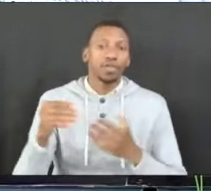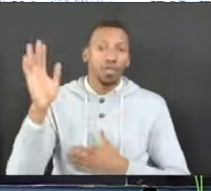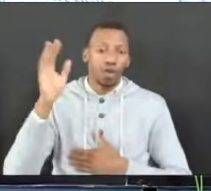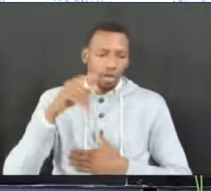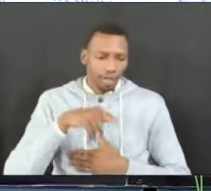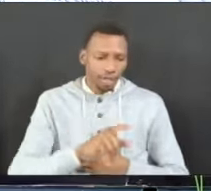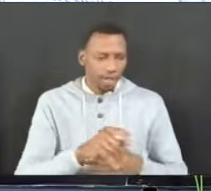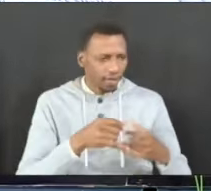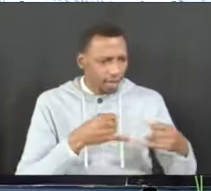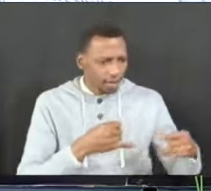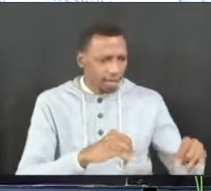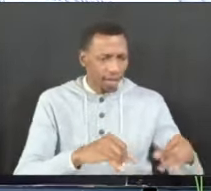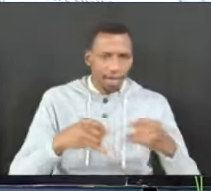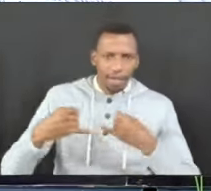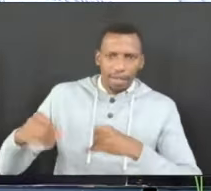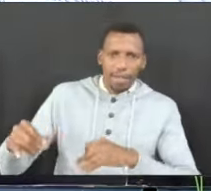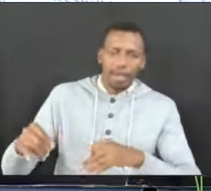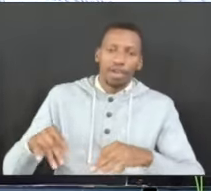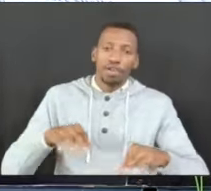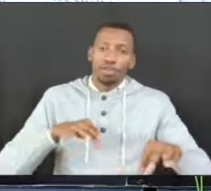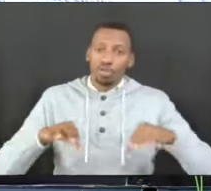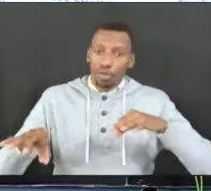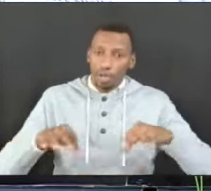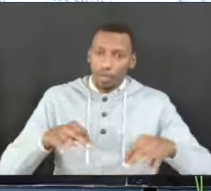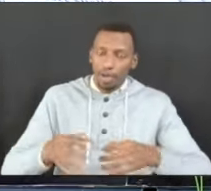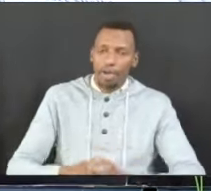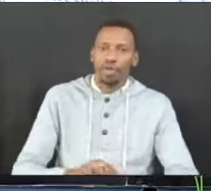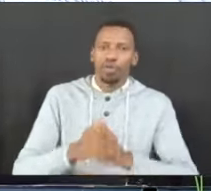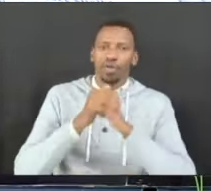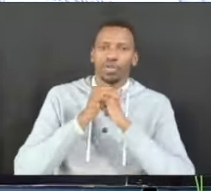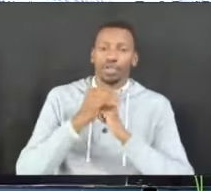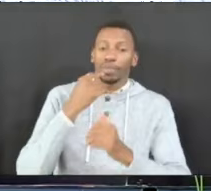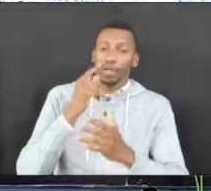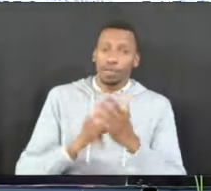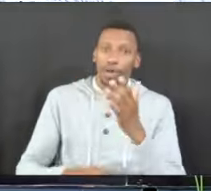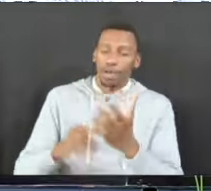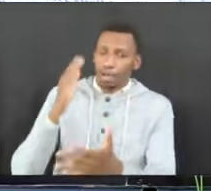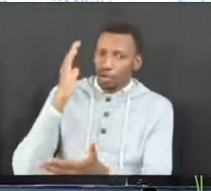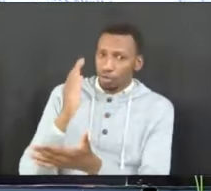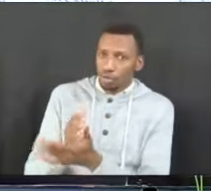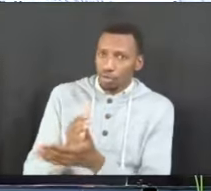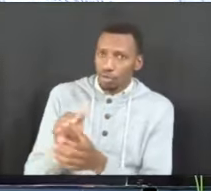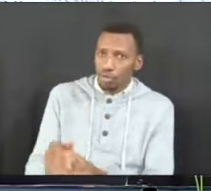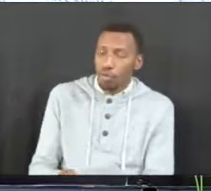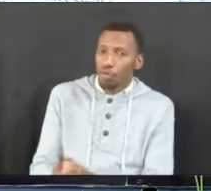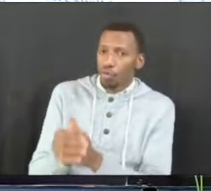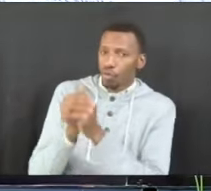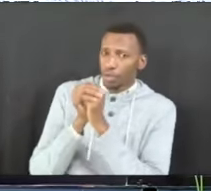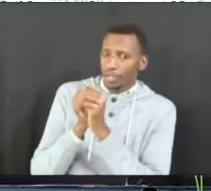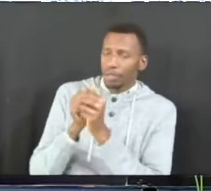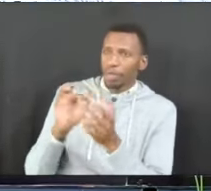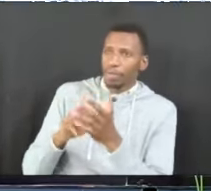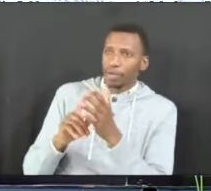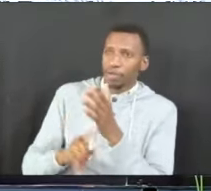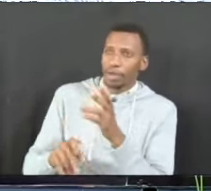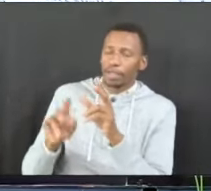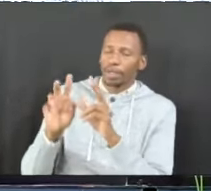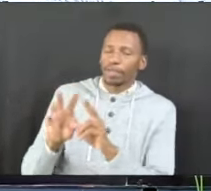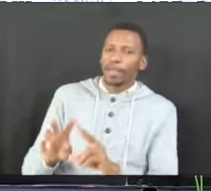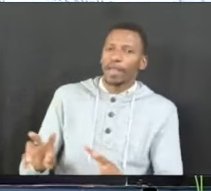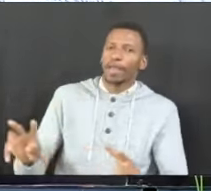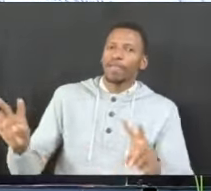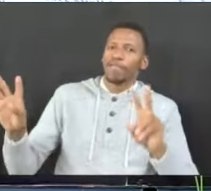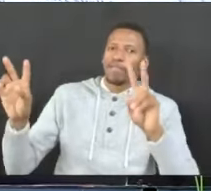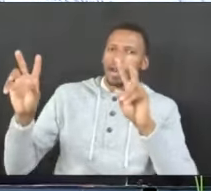define worship. And he says, true worship is valuing or